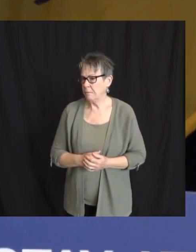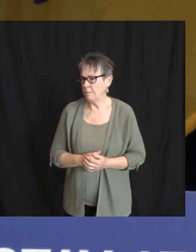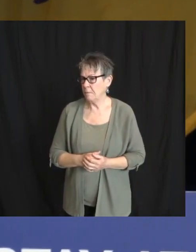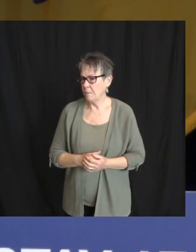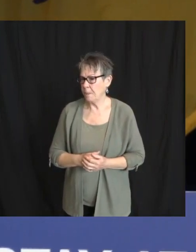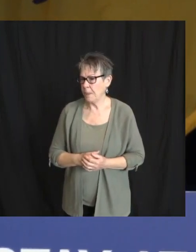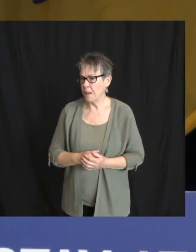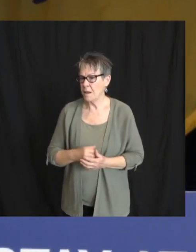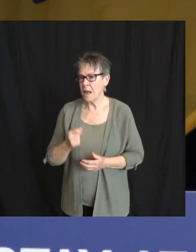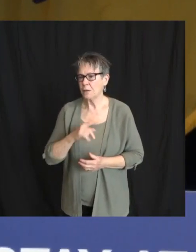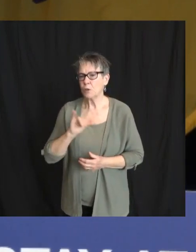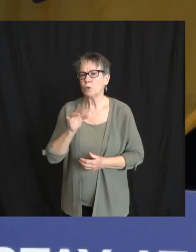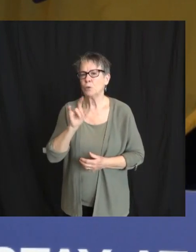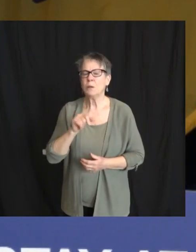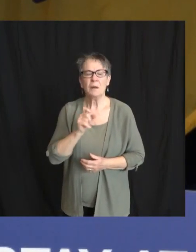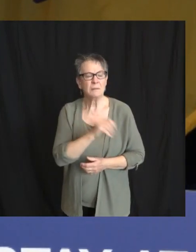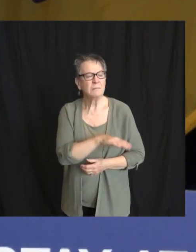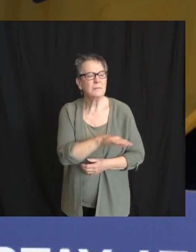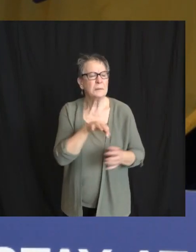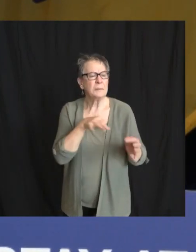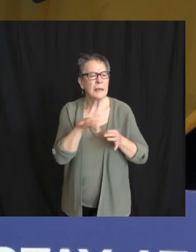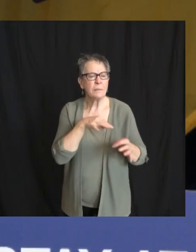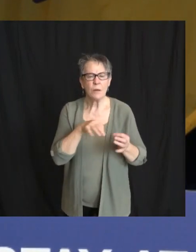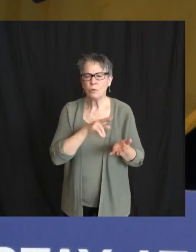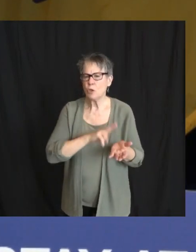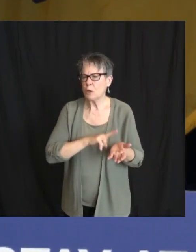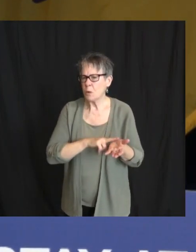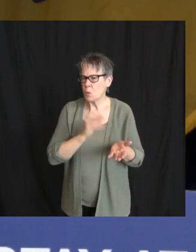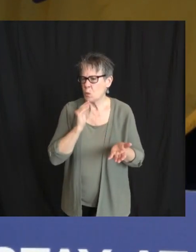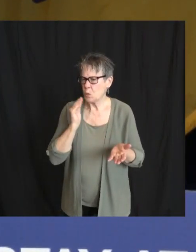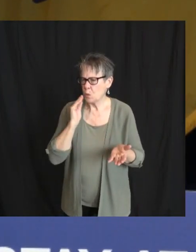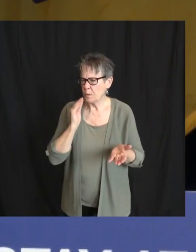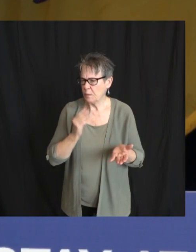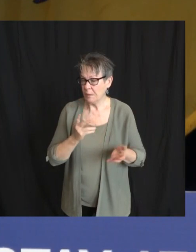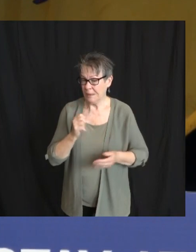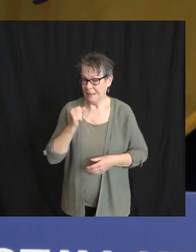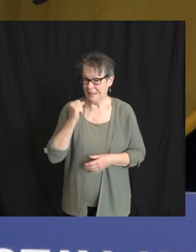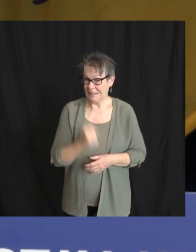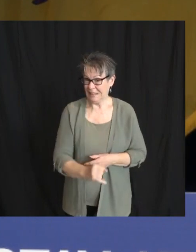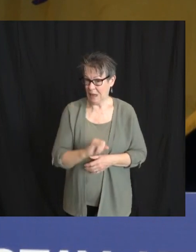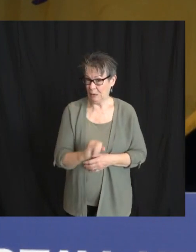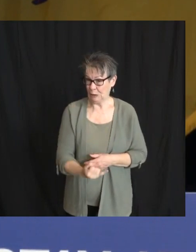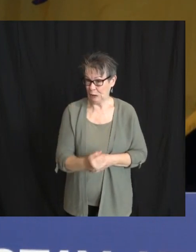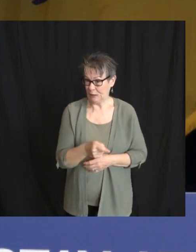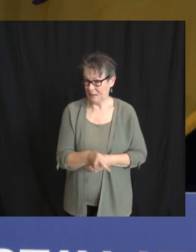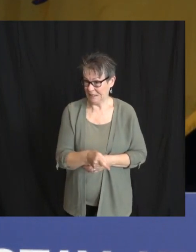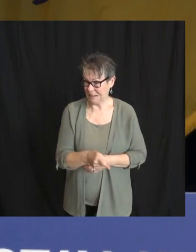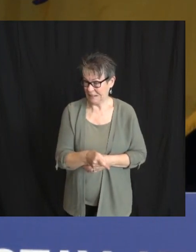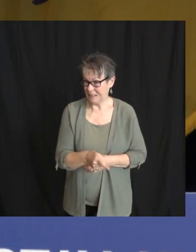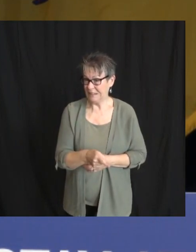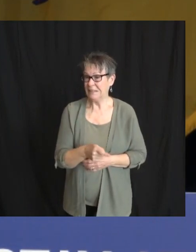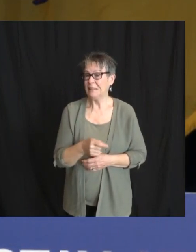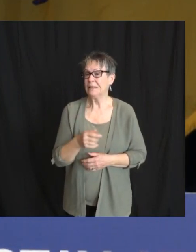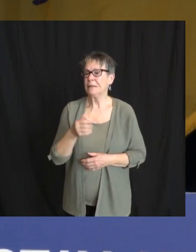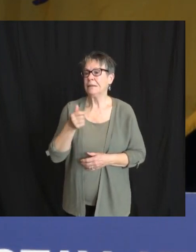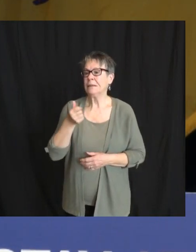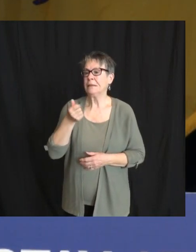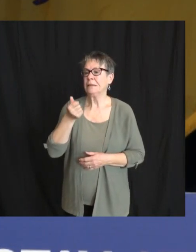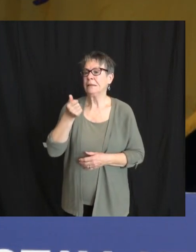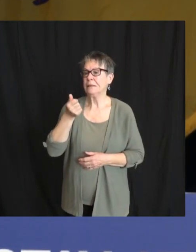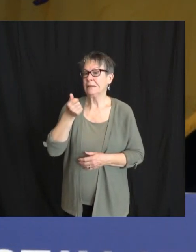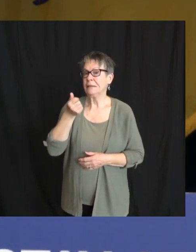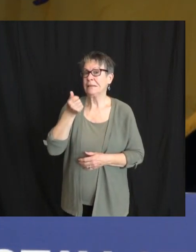16% of the residents tested positive, 9% of the staff tested positive. That's with 92% of the